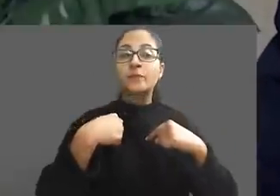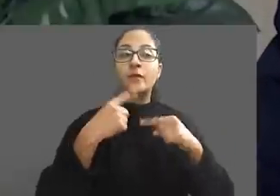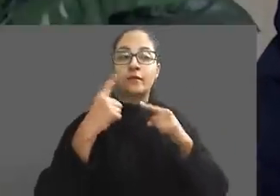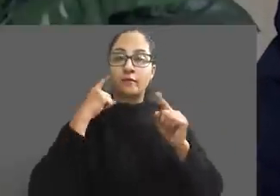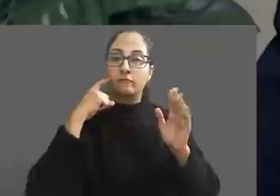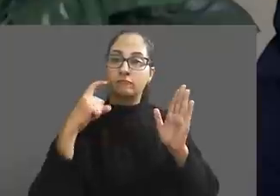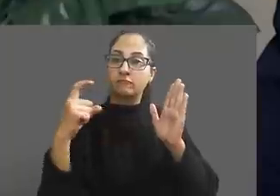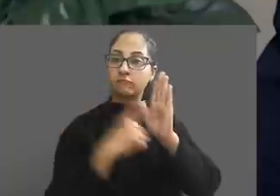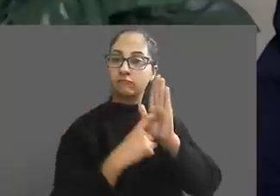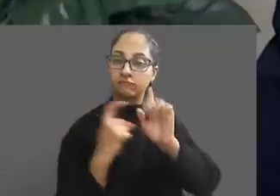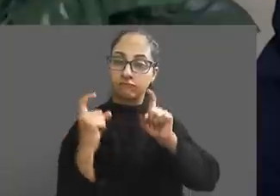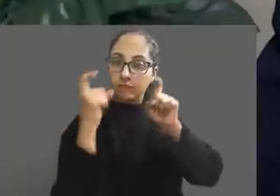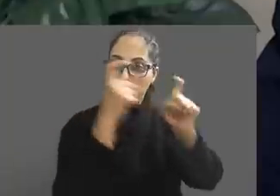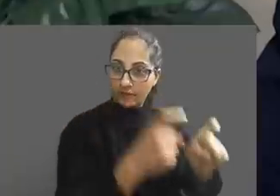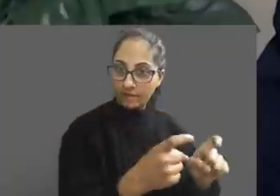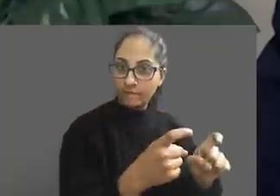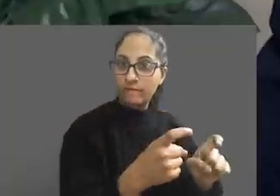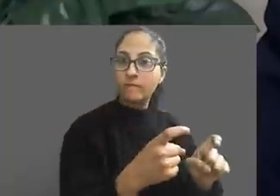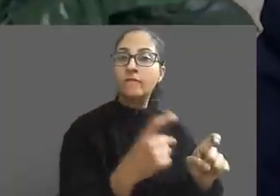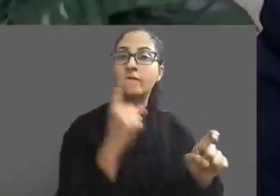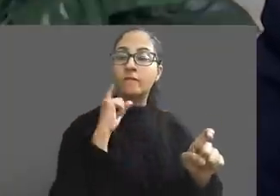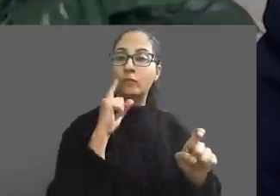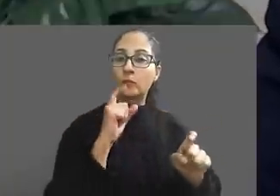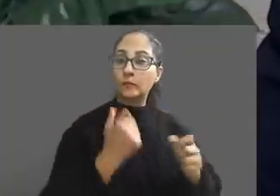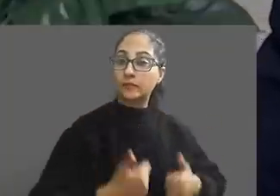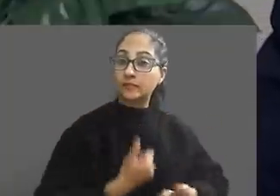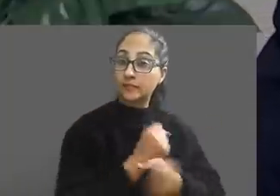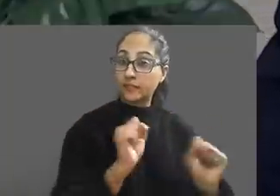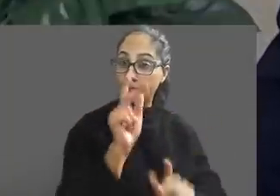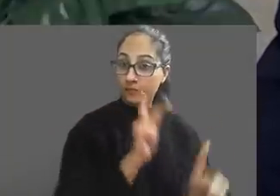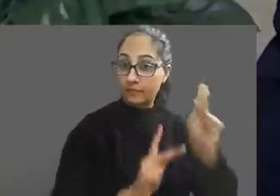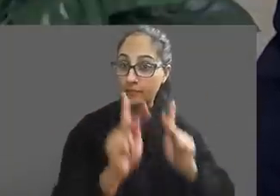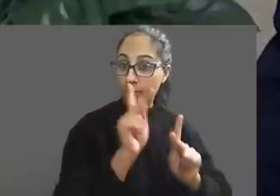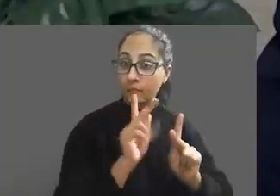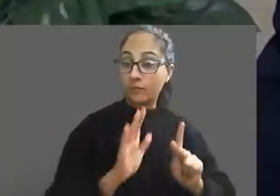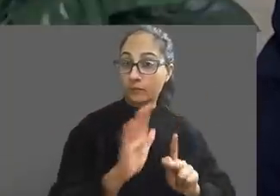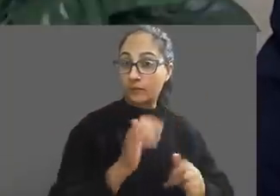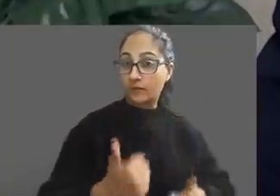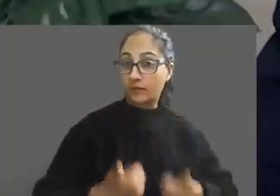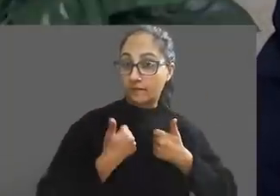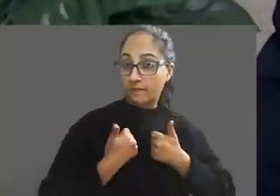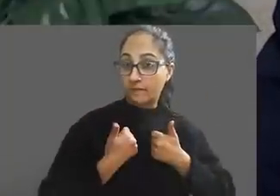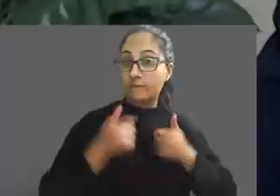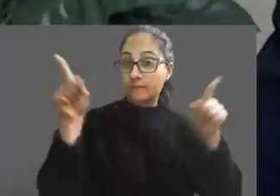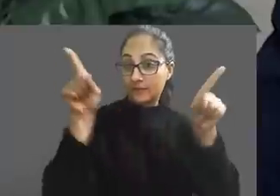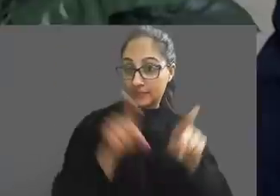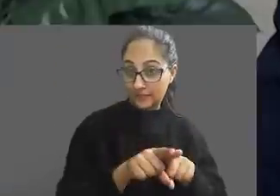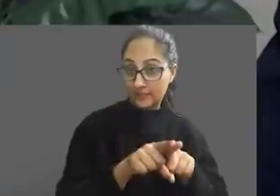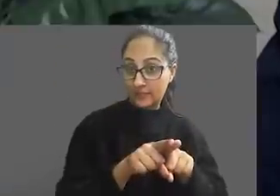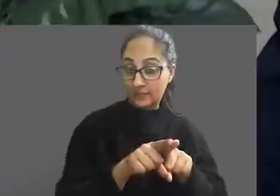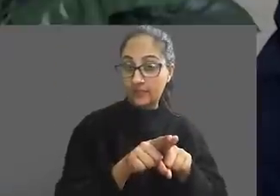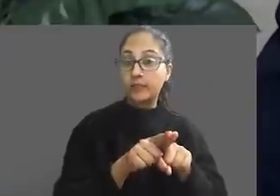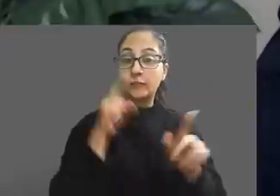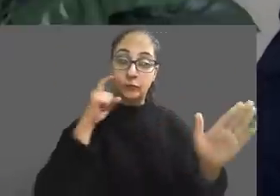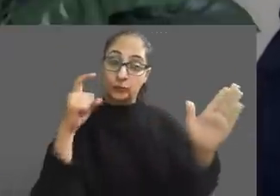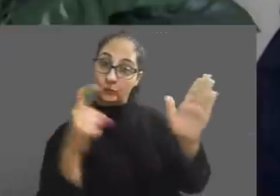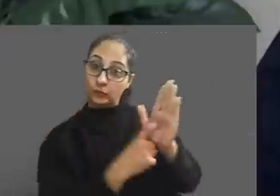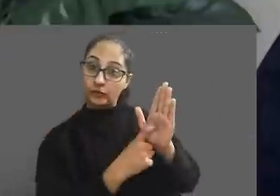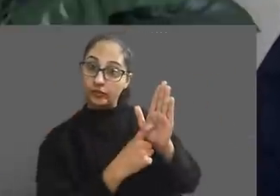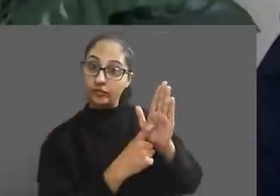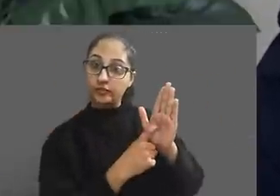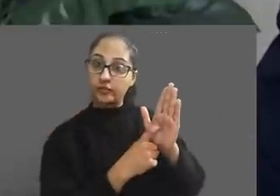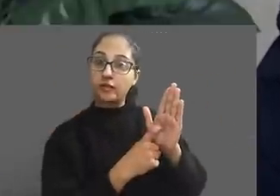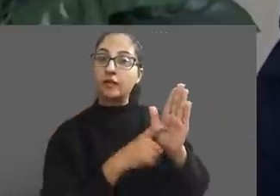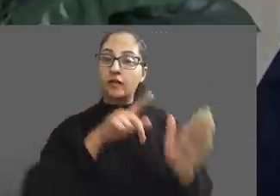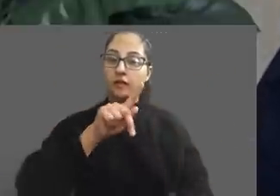She praised him for his service to humanity, including his fundamental role in saving lives during the plague, and awarded